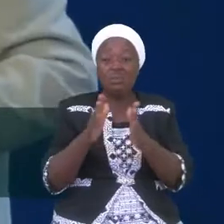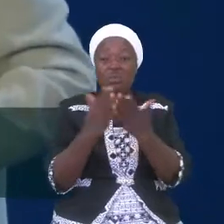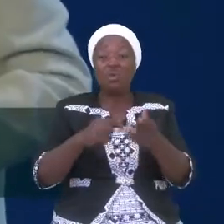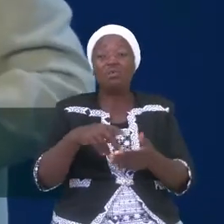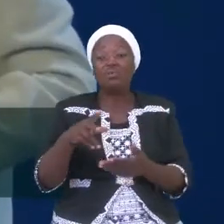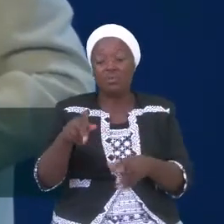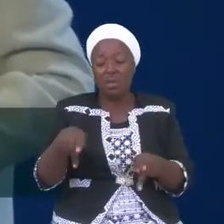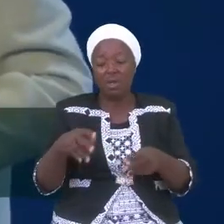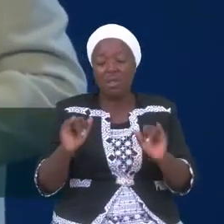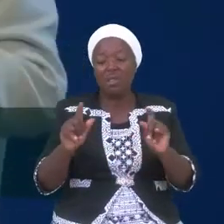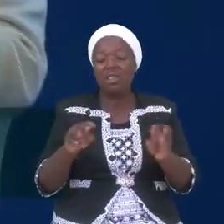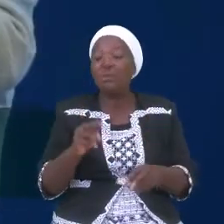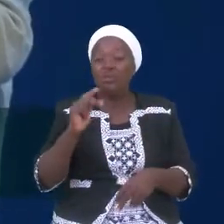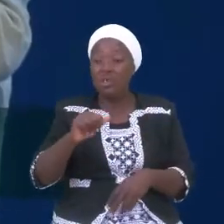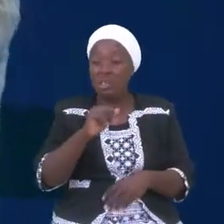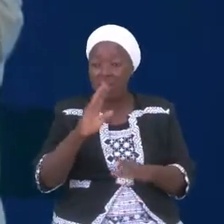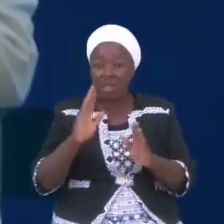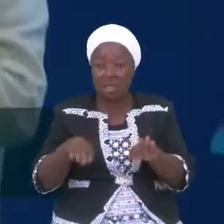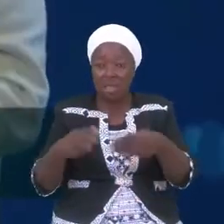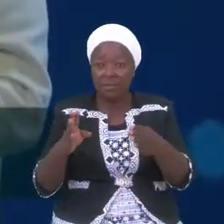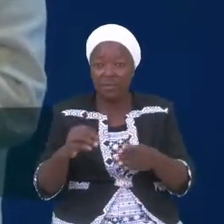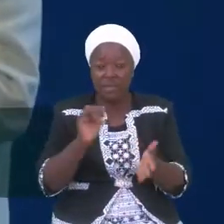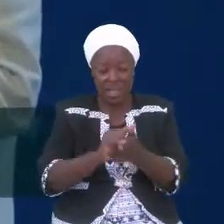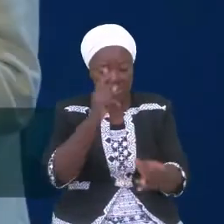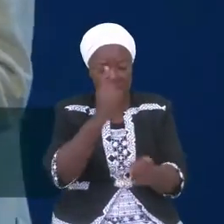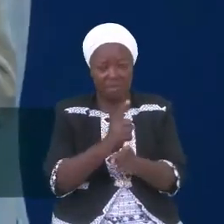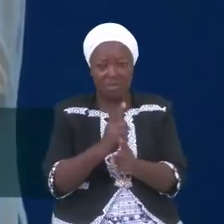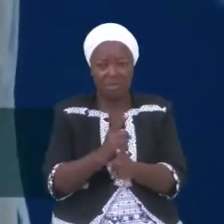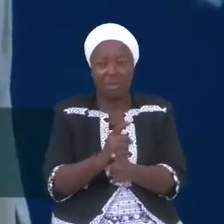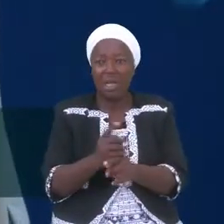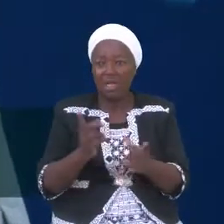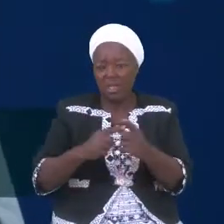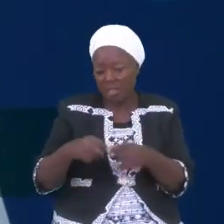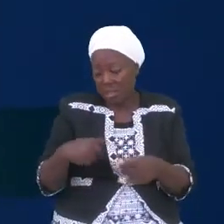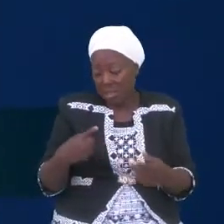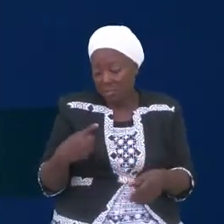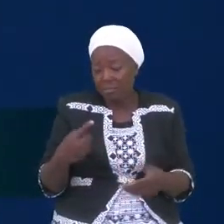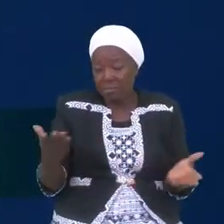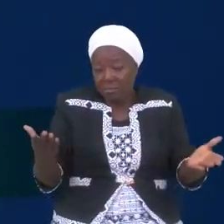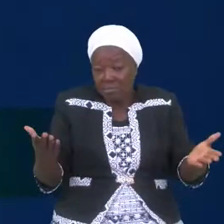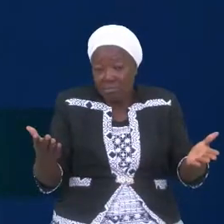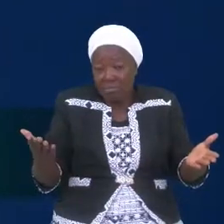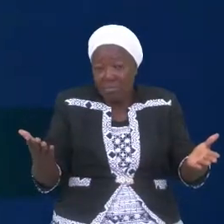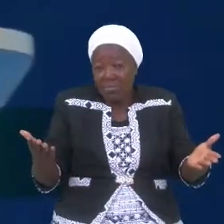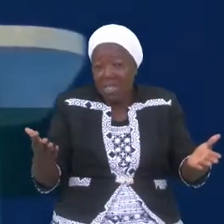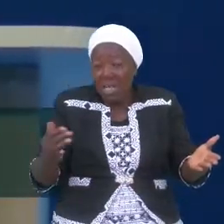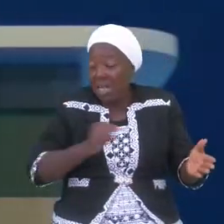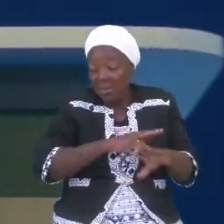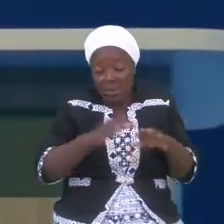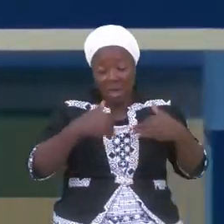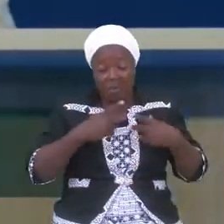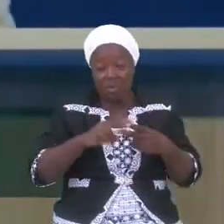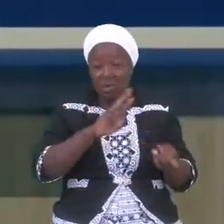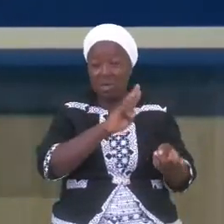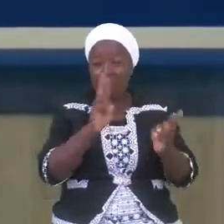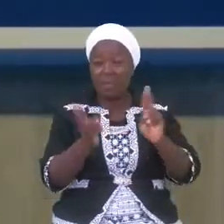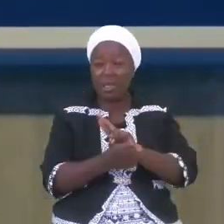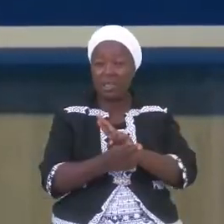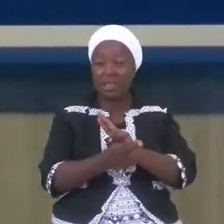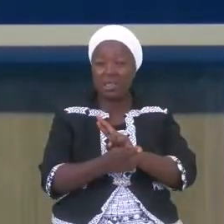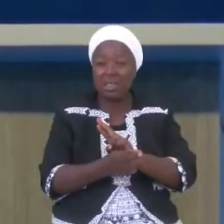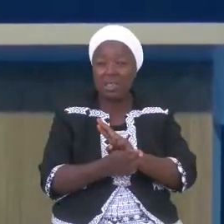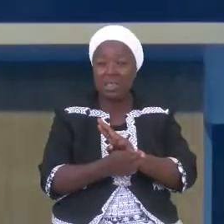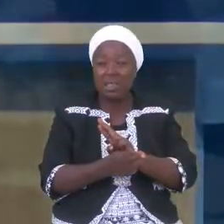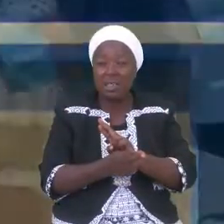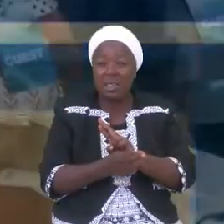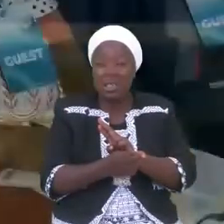them that justification. And they say, I don't need to repent.